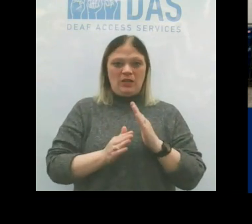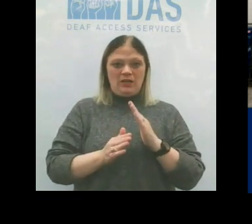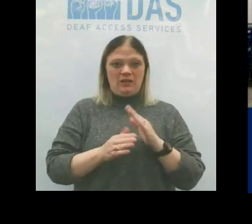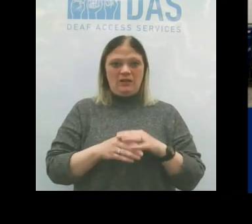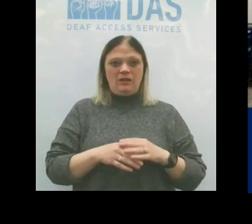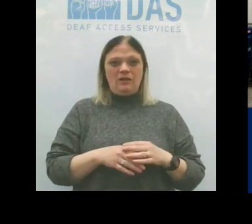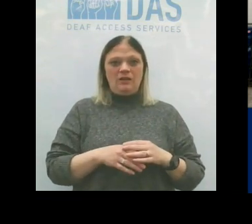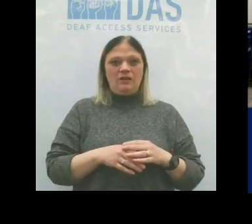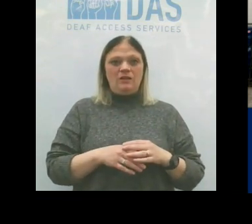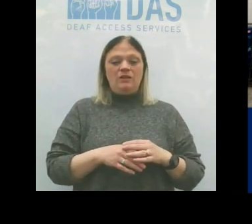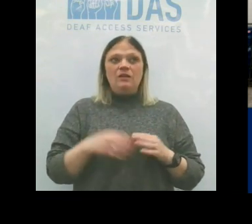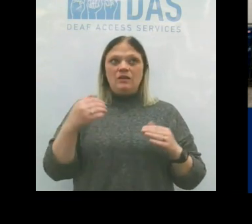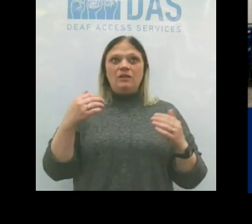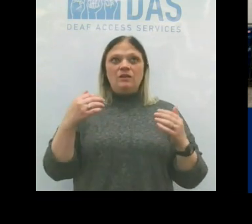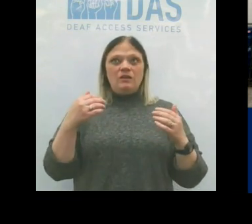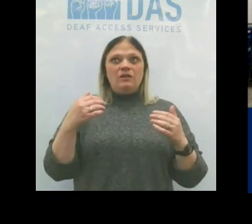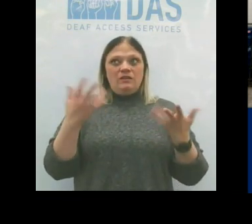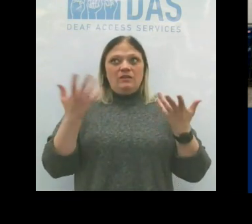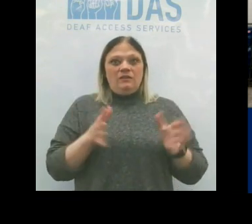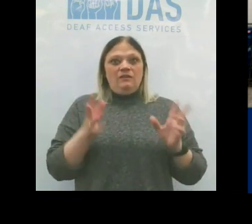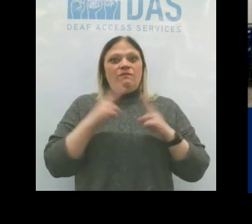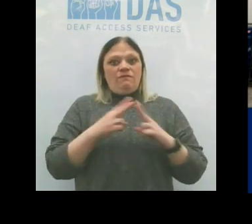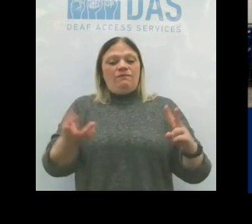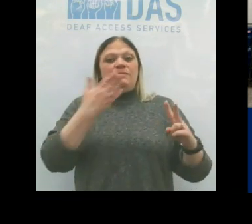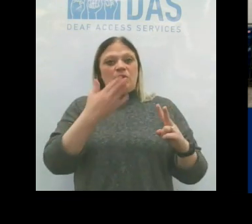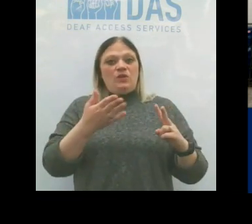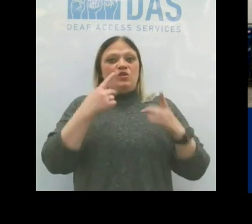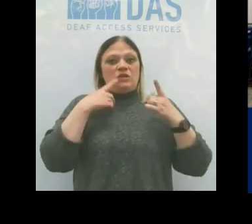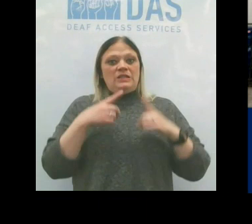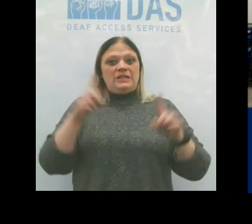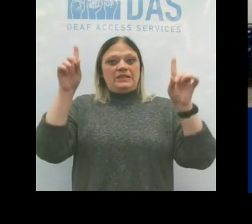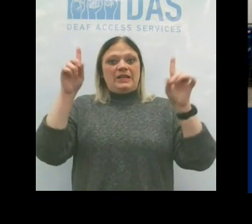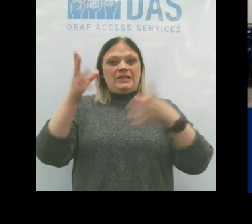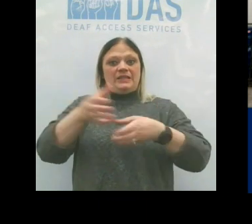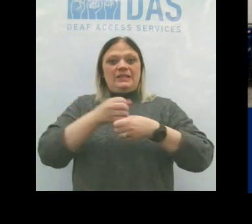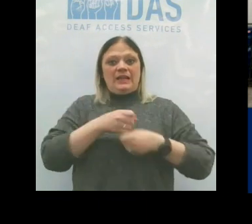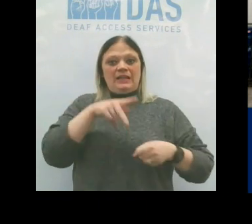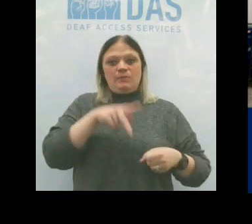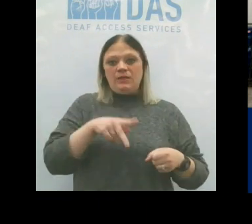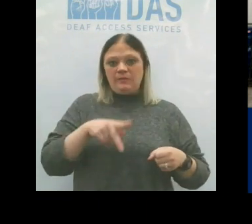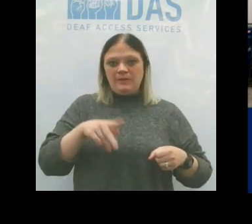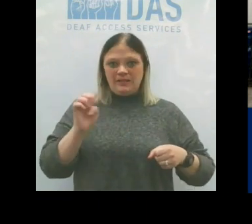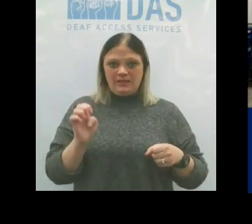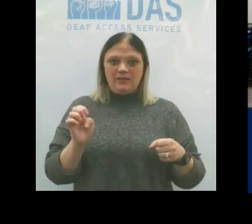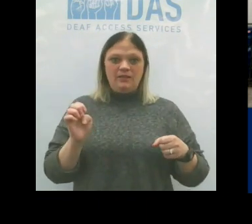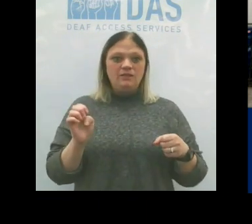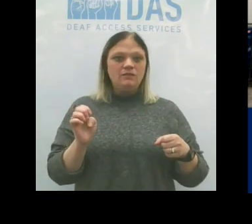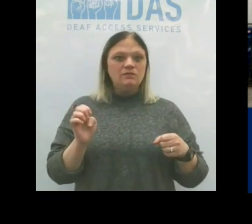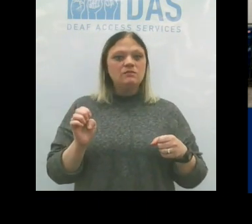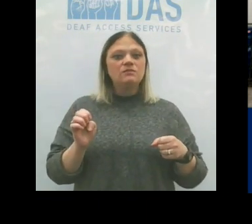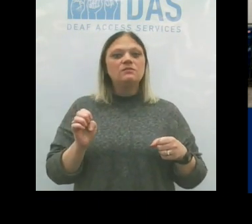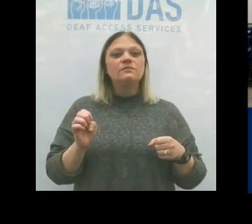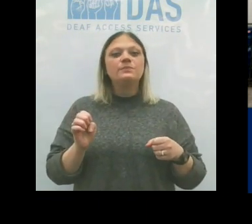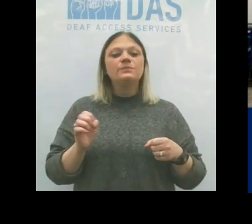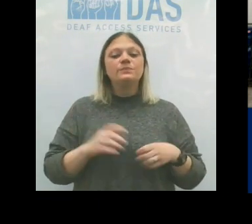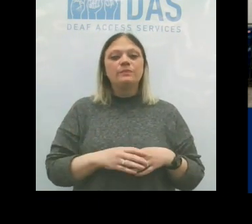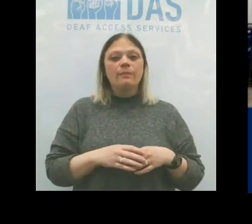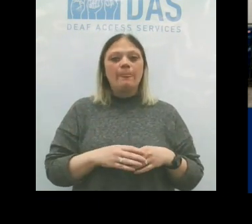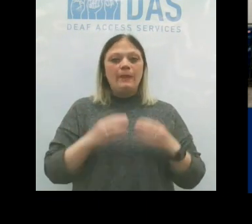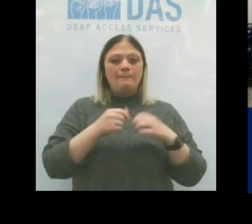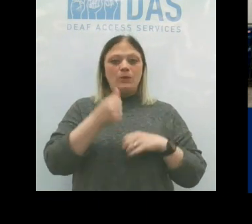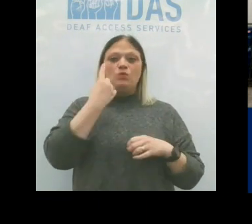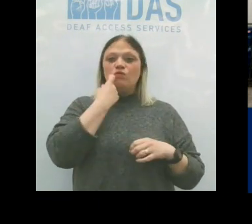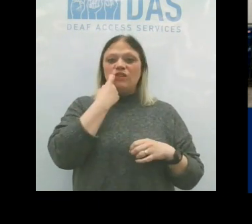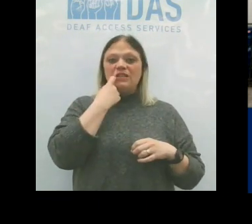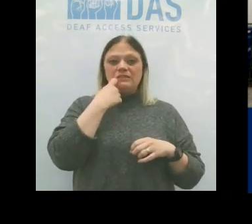had very good success, I should say, procuring personal protective equipment, the PPEs, in the most